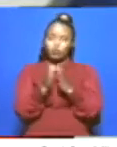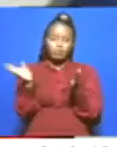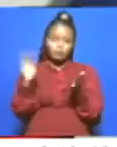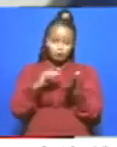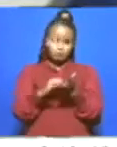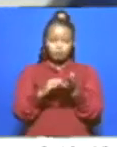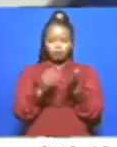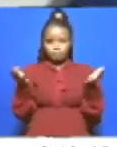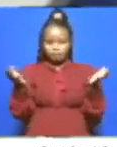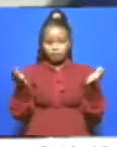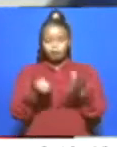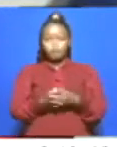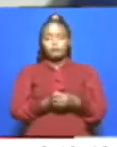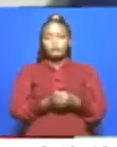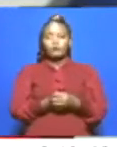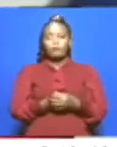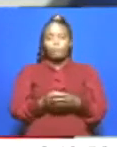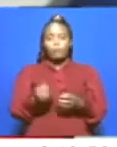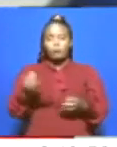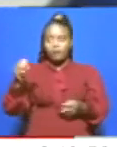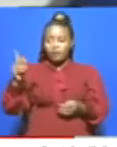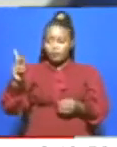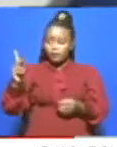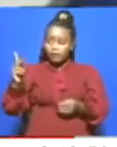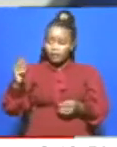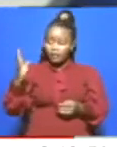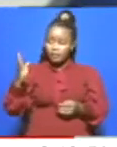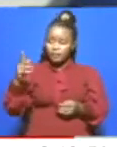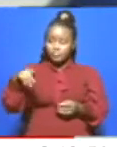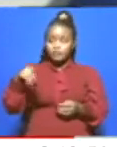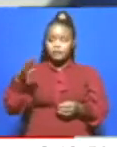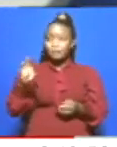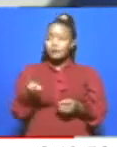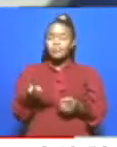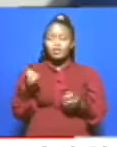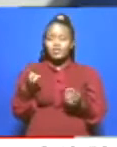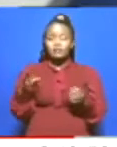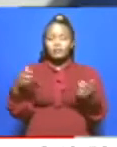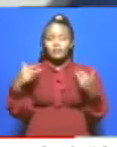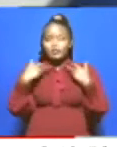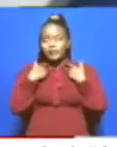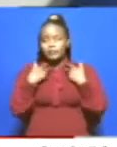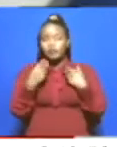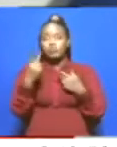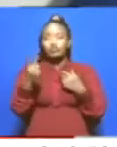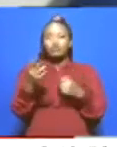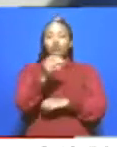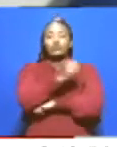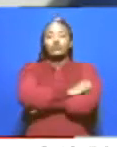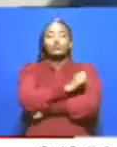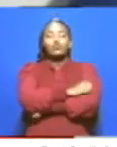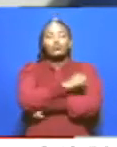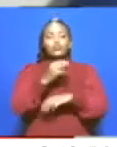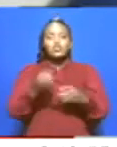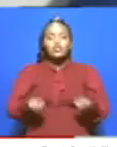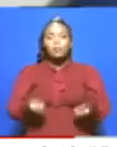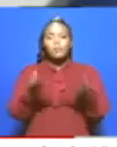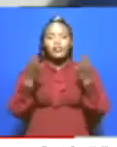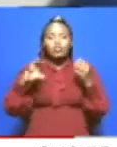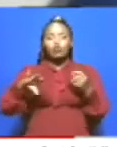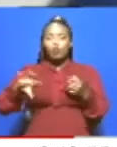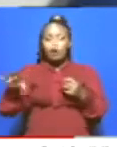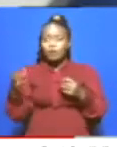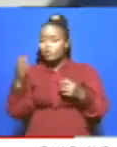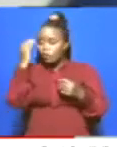The Kenya Certificate of Primary Education exams were disrupted in two schools in Baringo County following an attack by armed